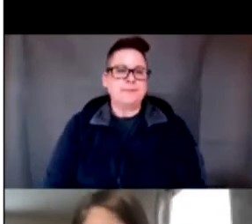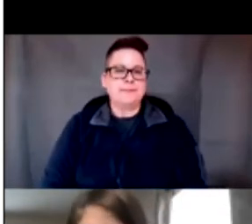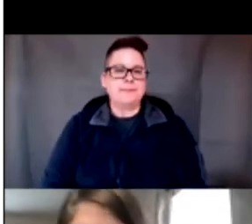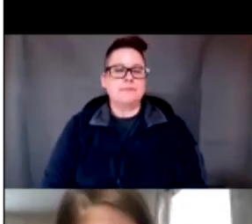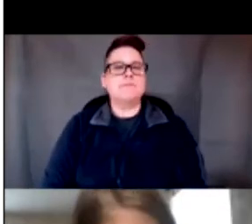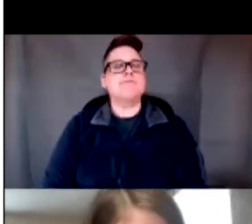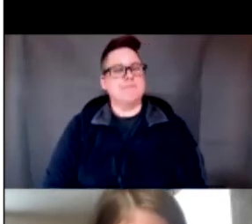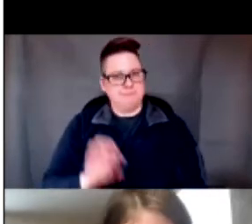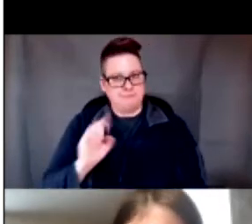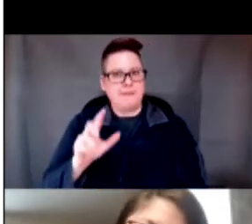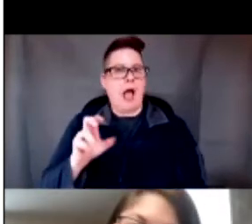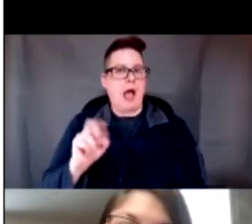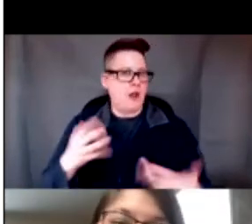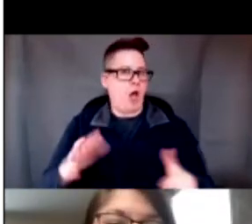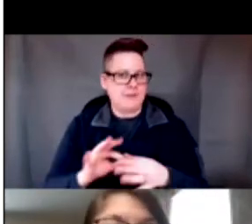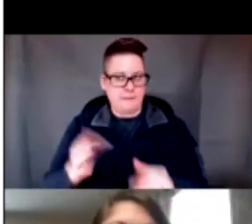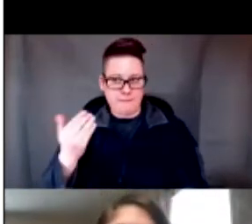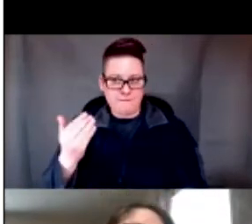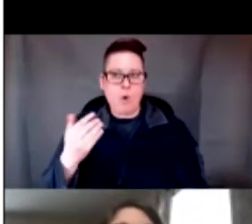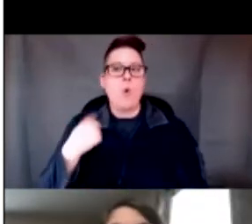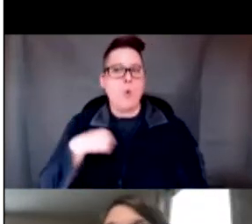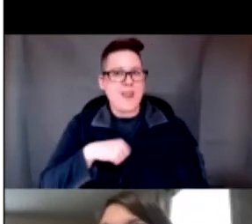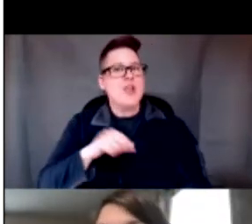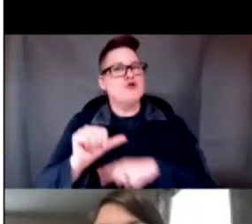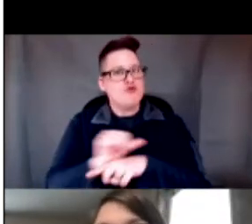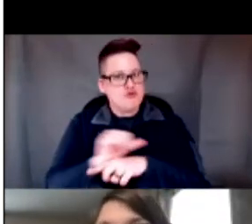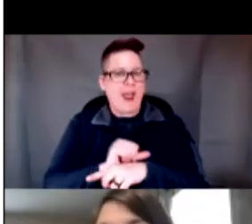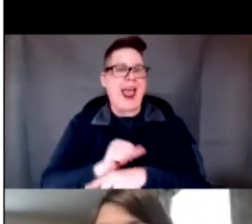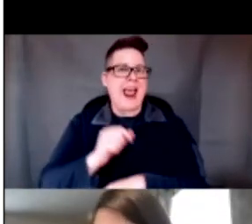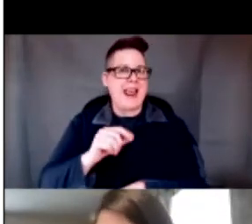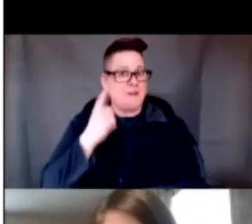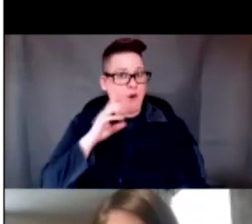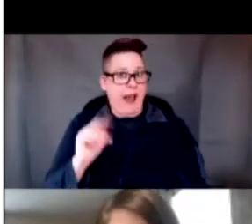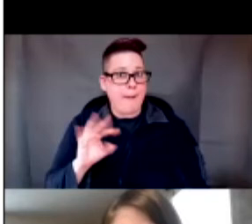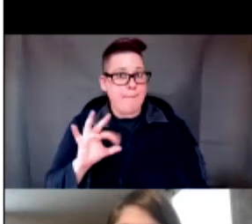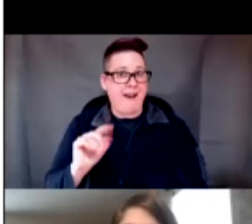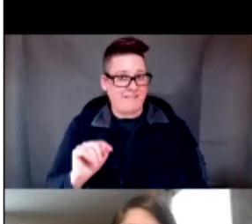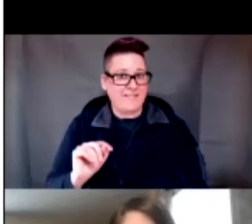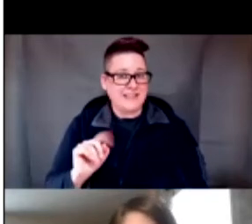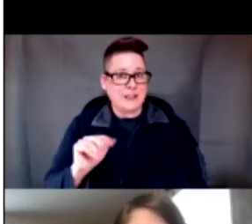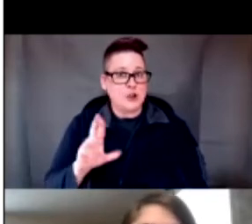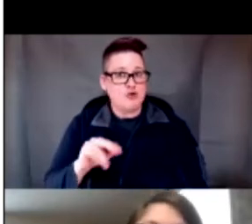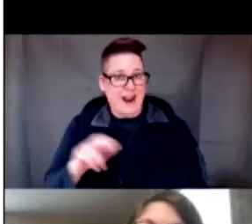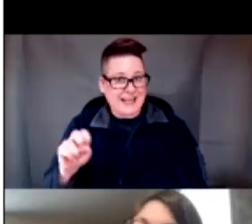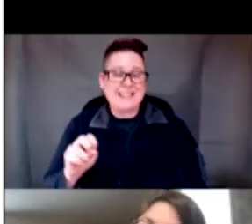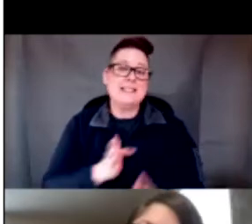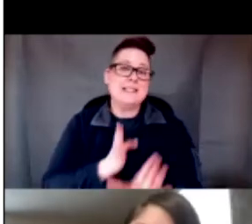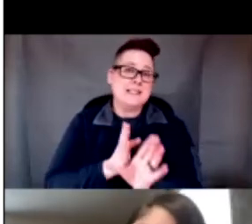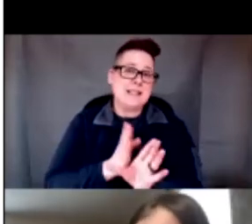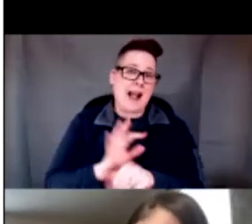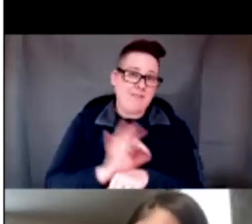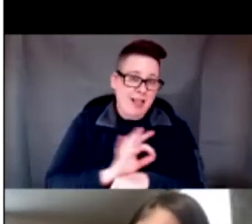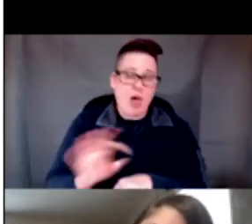Dr. Poleshuck mentioned before, we are also a training site for marriage and family therapy trainees, psychology fellows, and